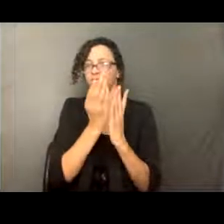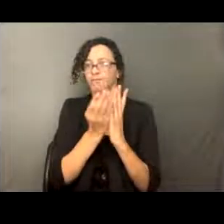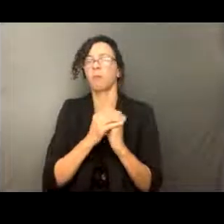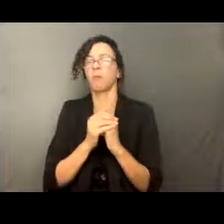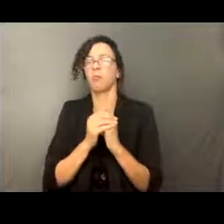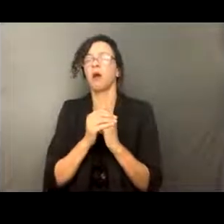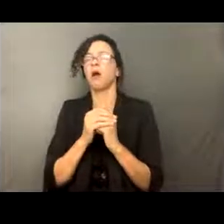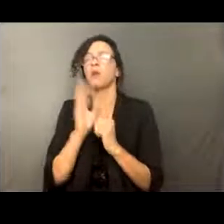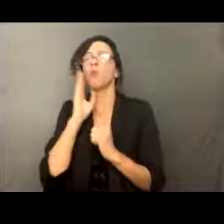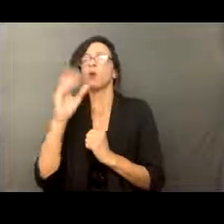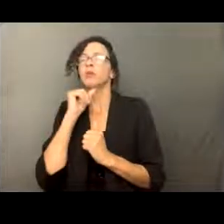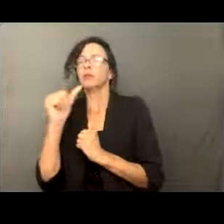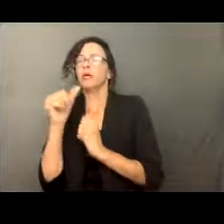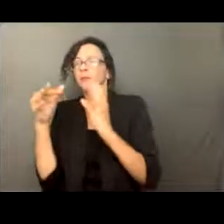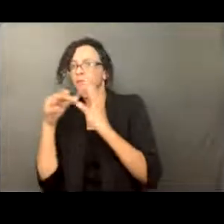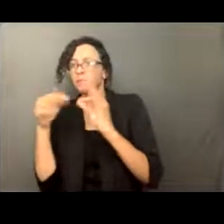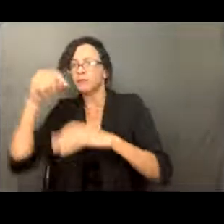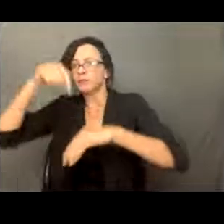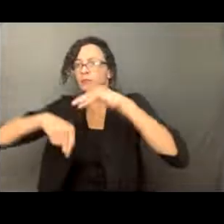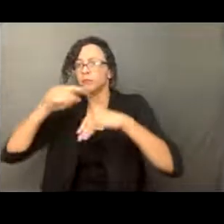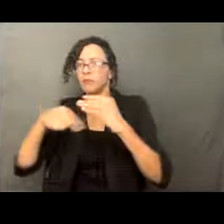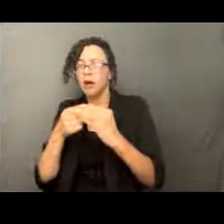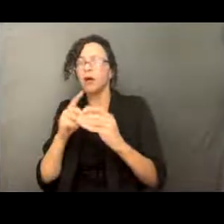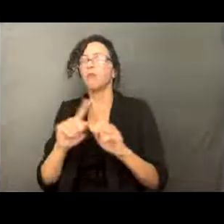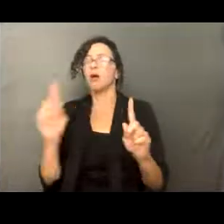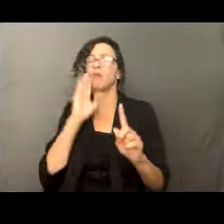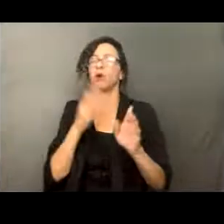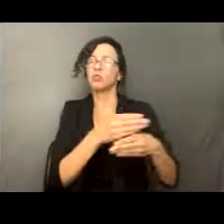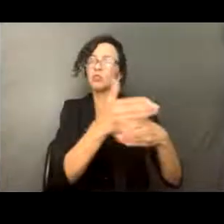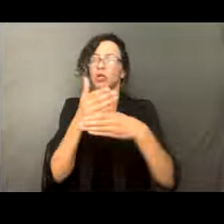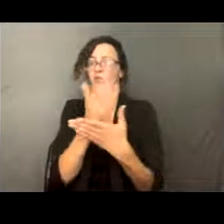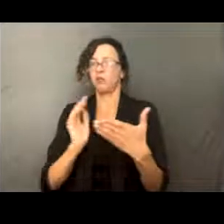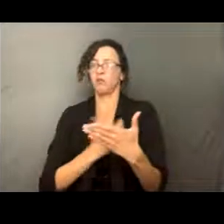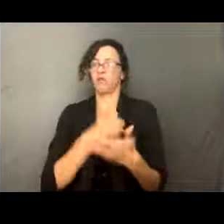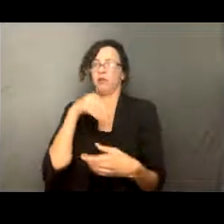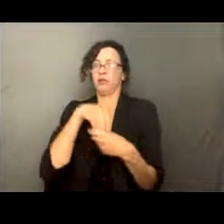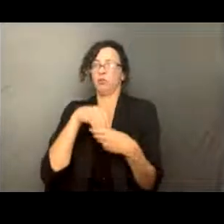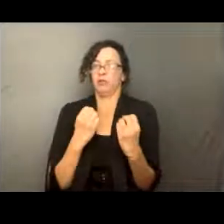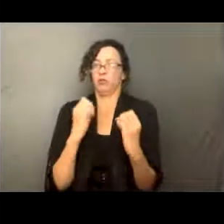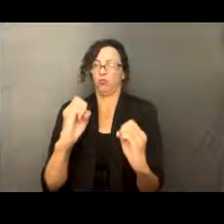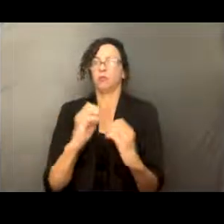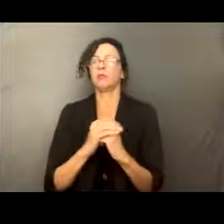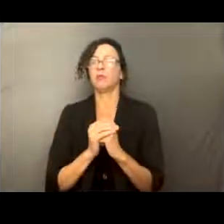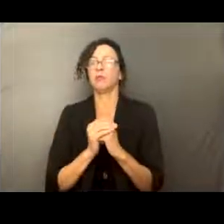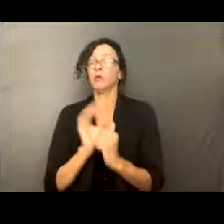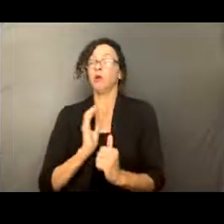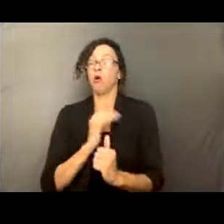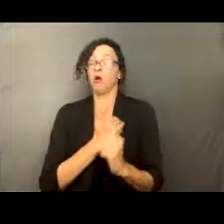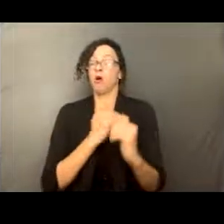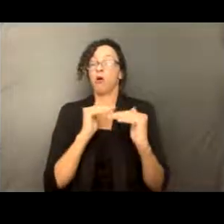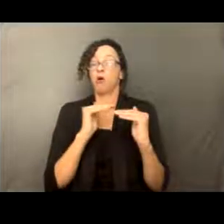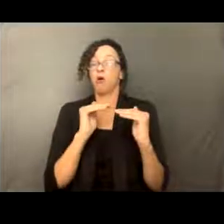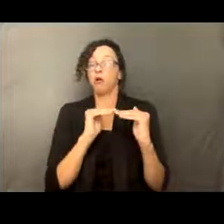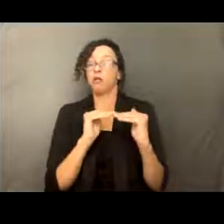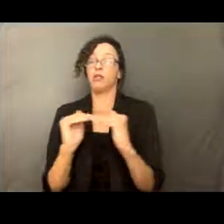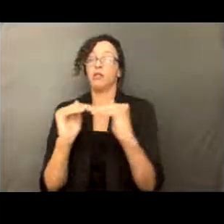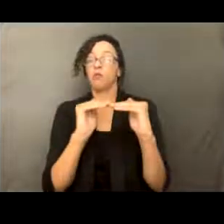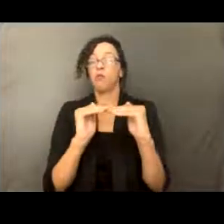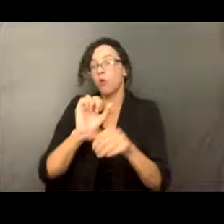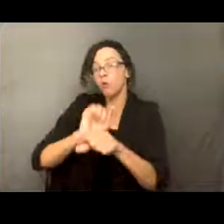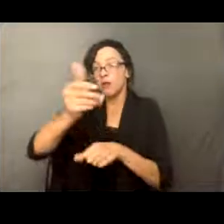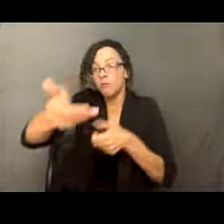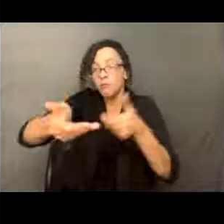other internal efforts. Our equity or our equal employment opportunity program at Caltrans